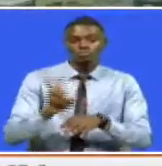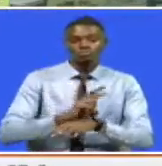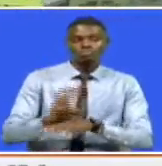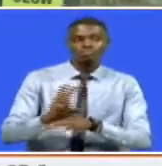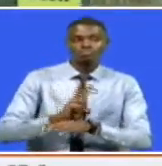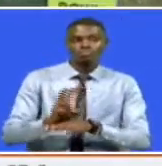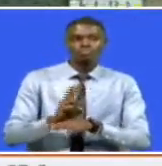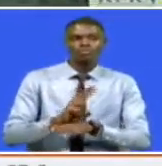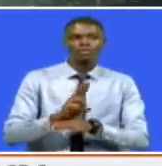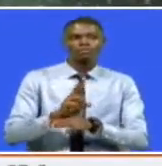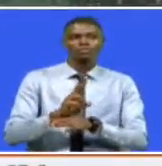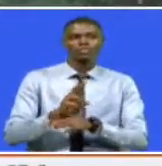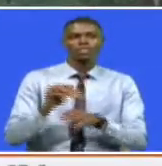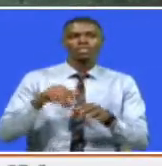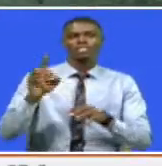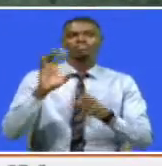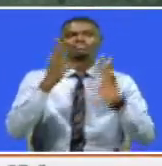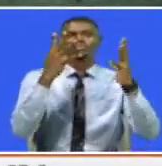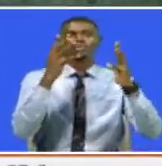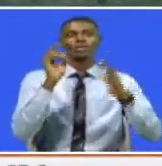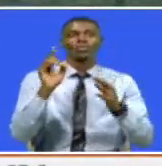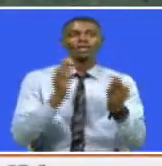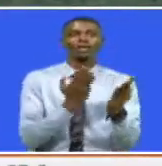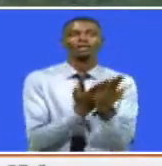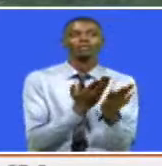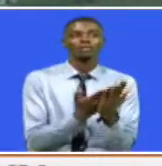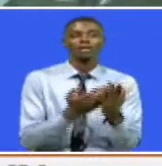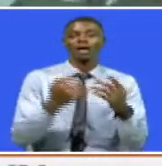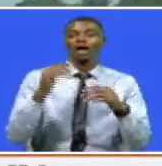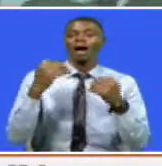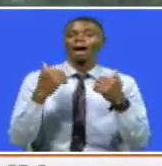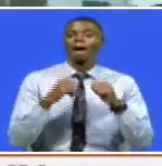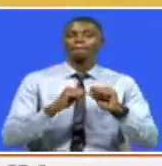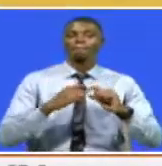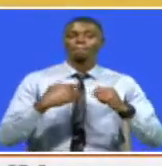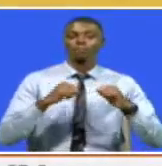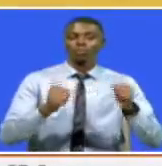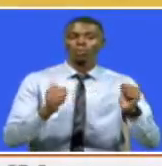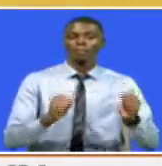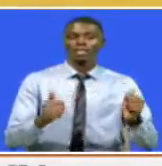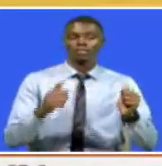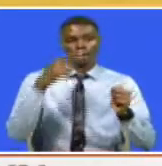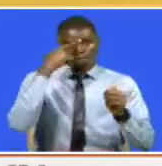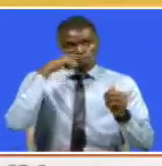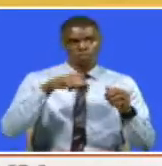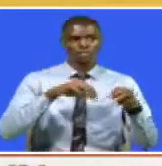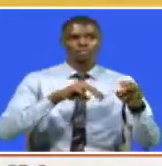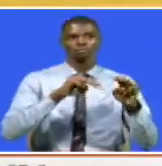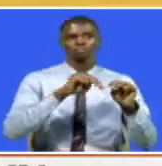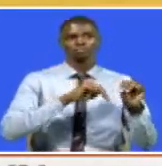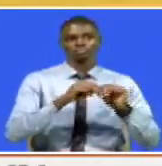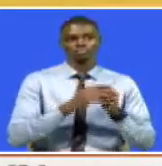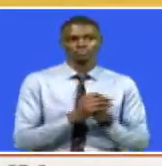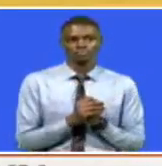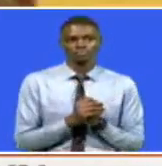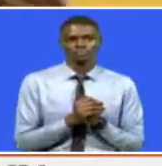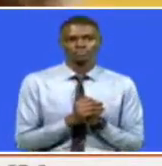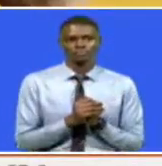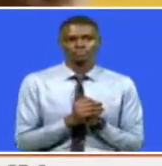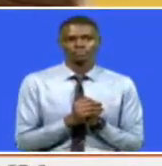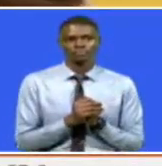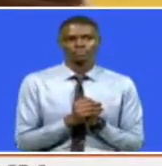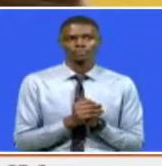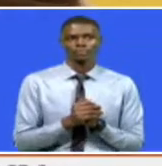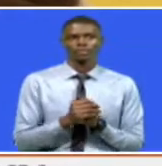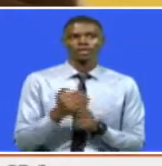the festive season. These will help recommend appropriate policy measures. Me, my special request from Kenya Vision 2030 is because